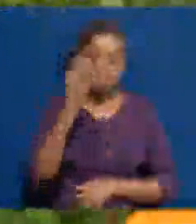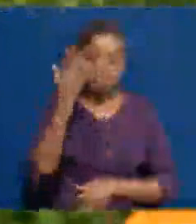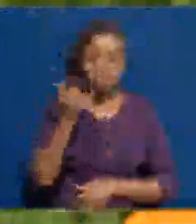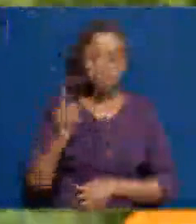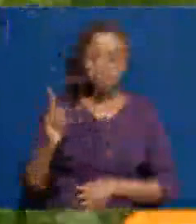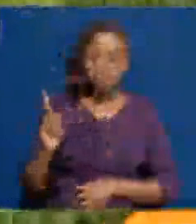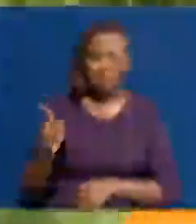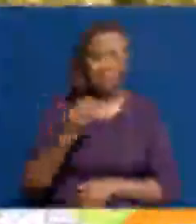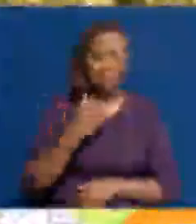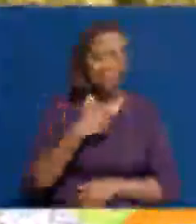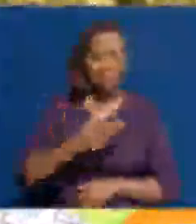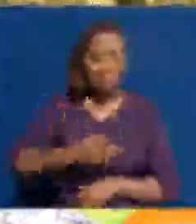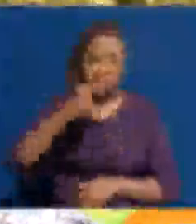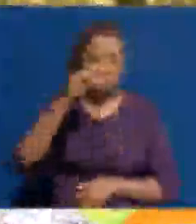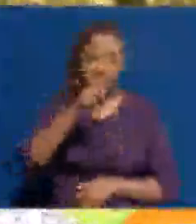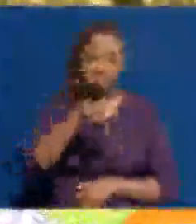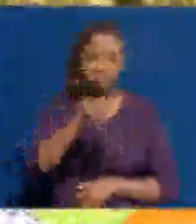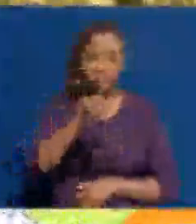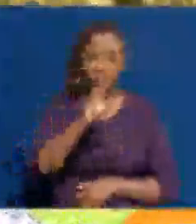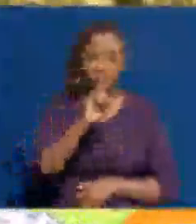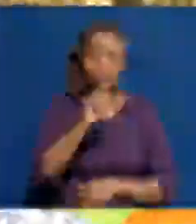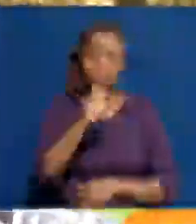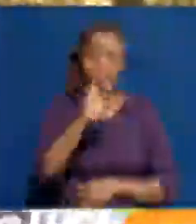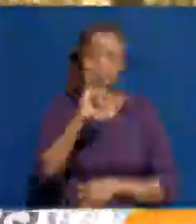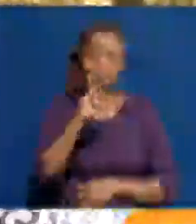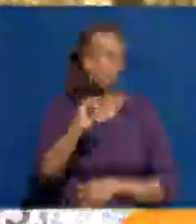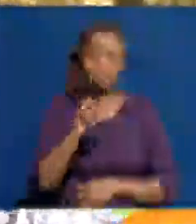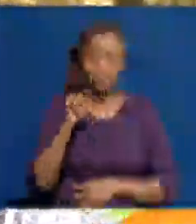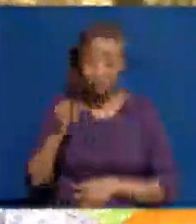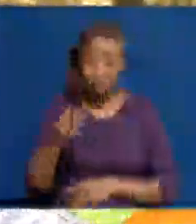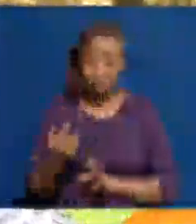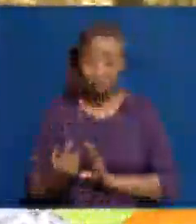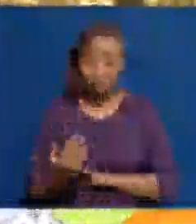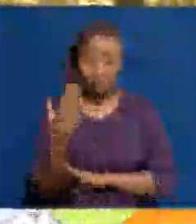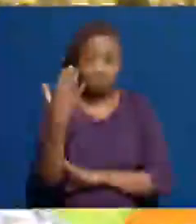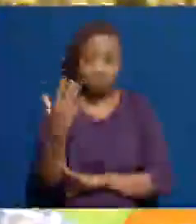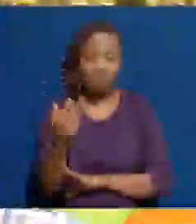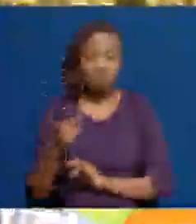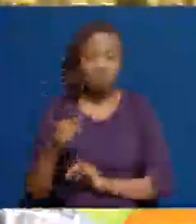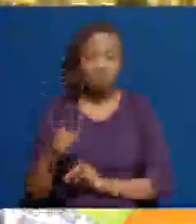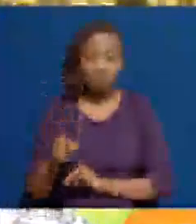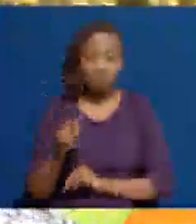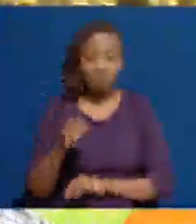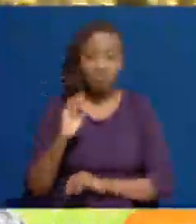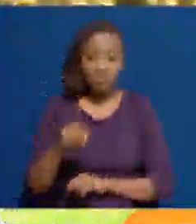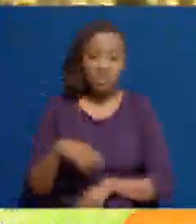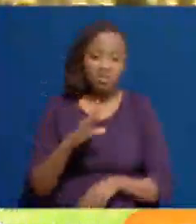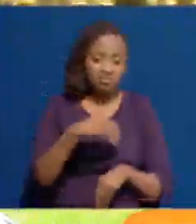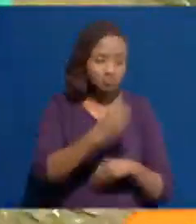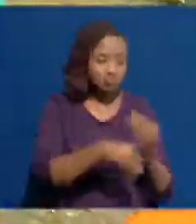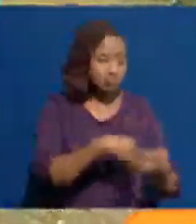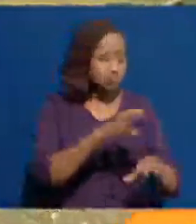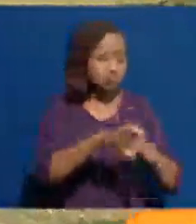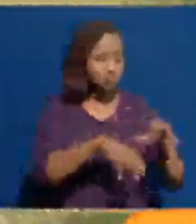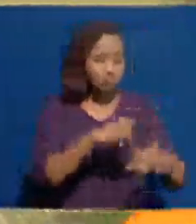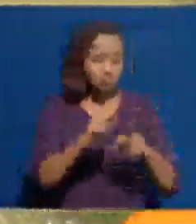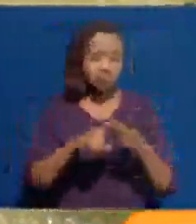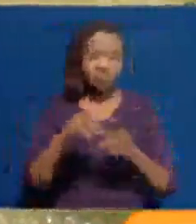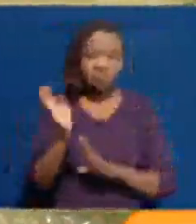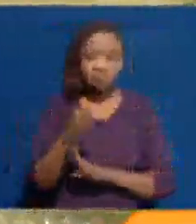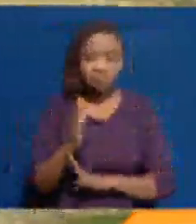protein content. Juncao grass is a grass that can be fed by cattle, fish, and